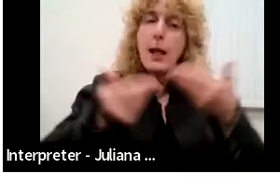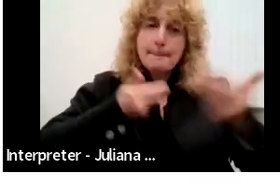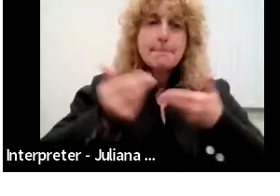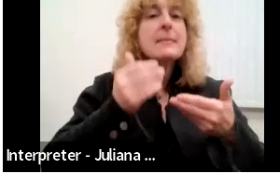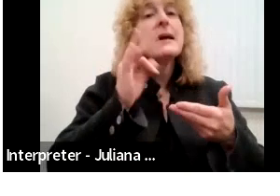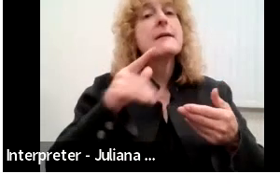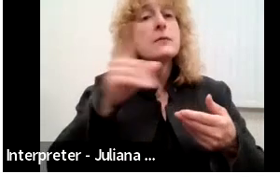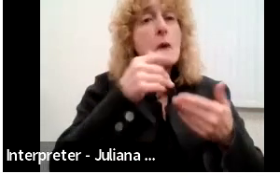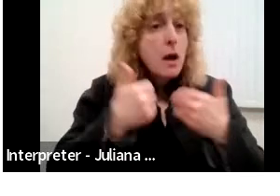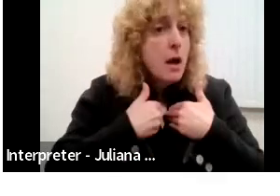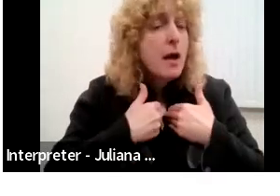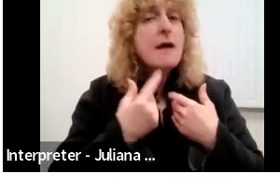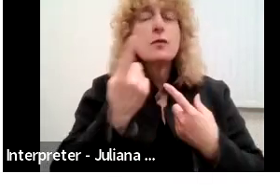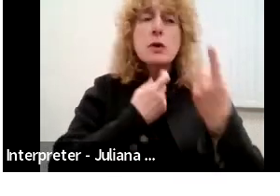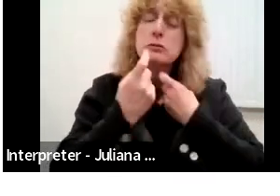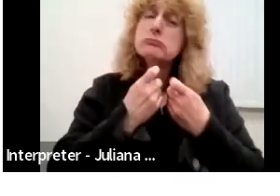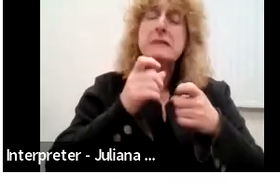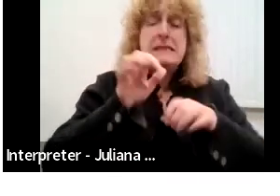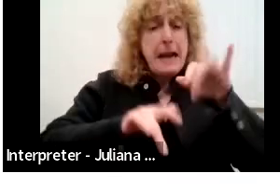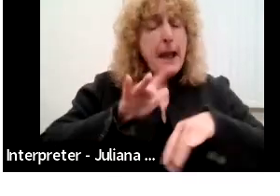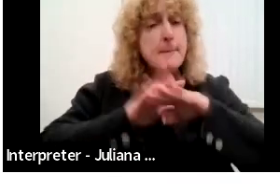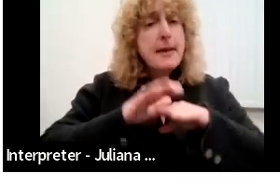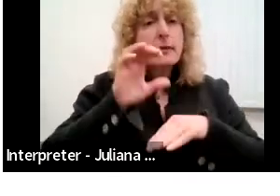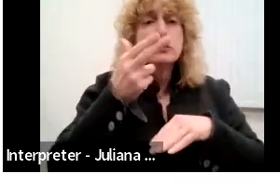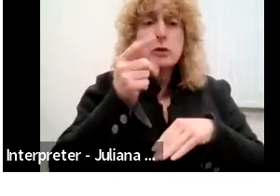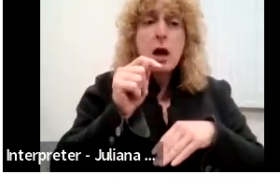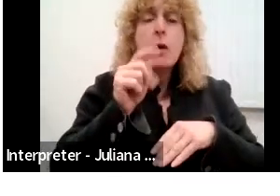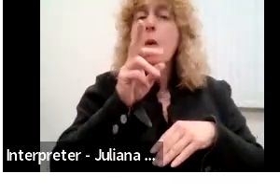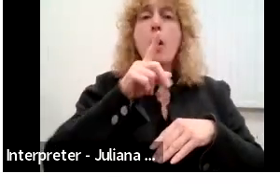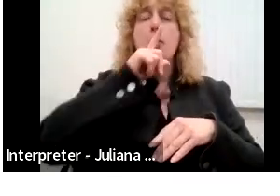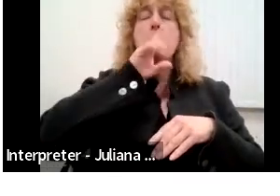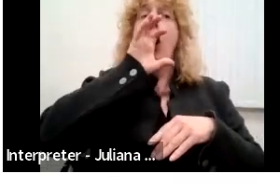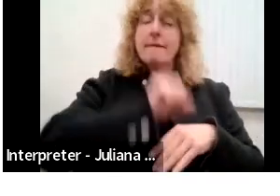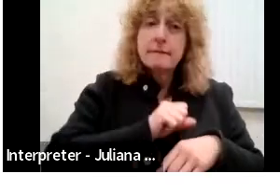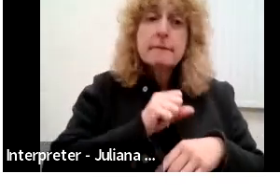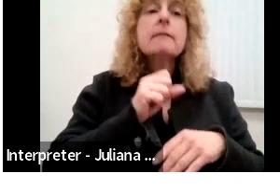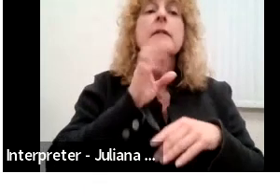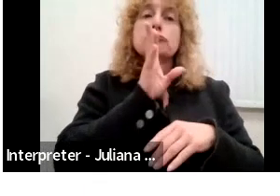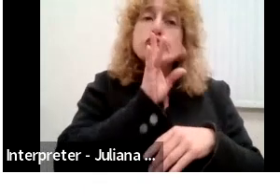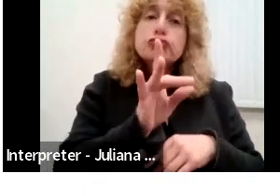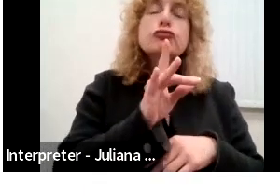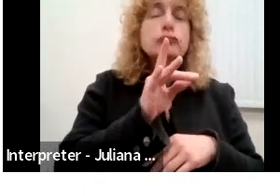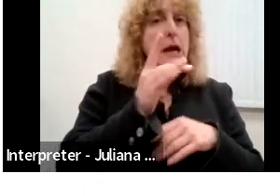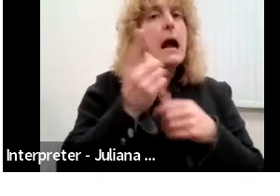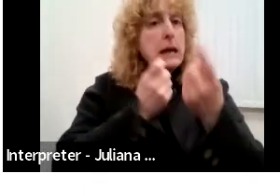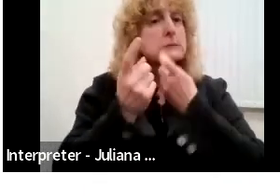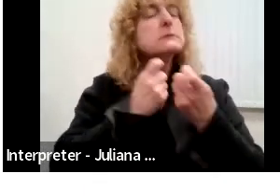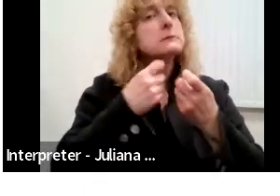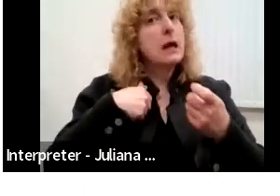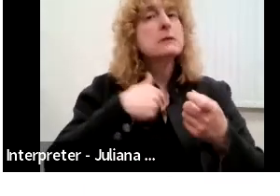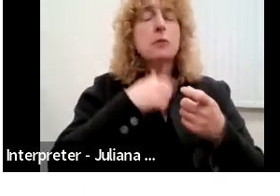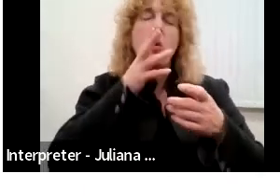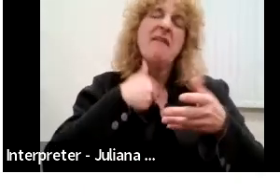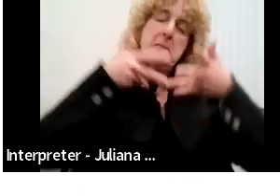have a question, type it in the chat or unmute and ask your question aloud. We'll also have some time at the end, but we really